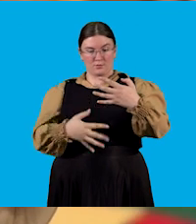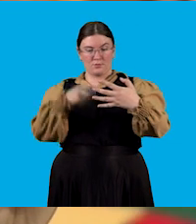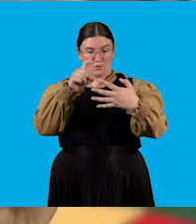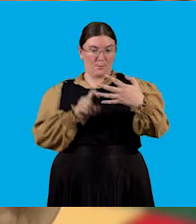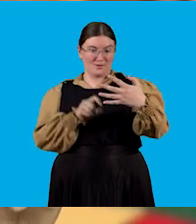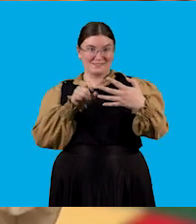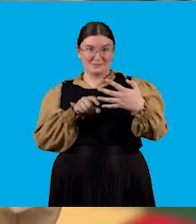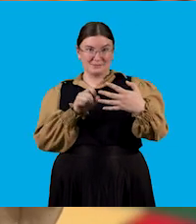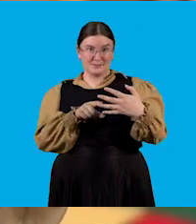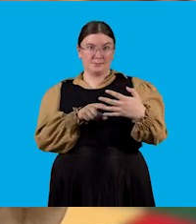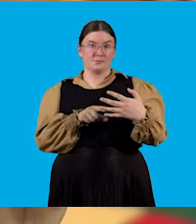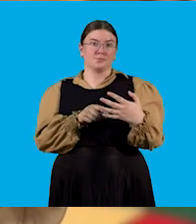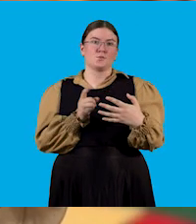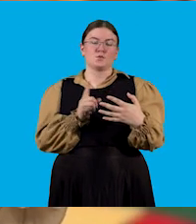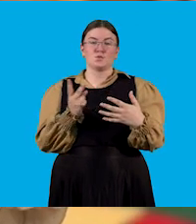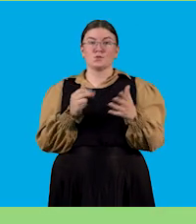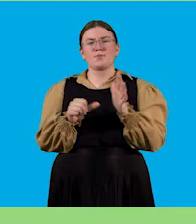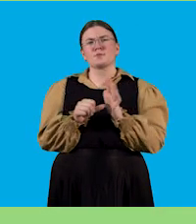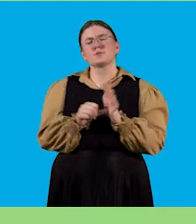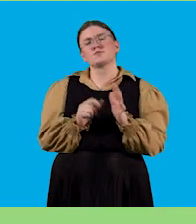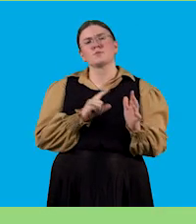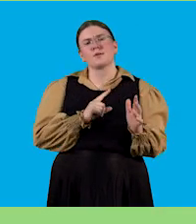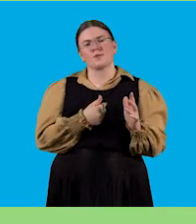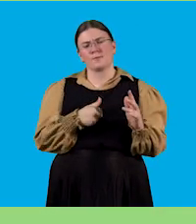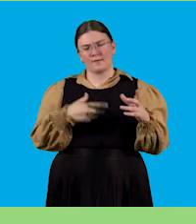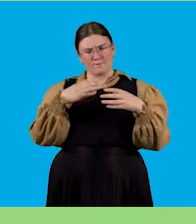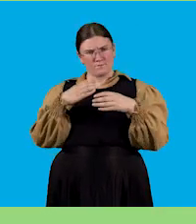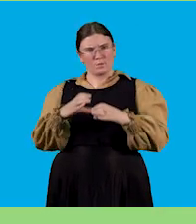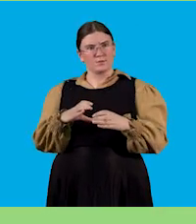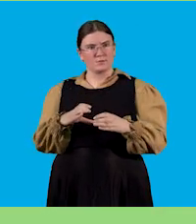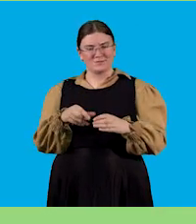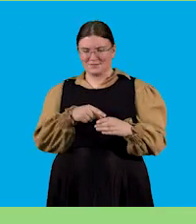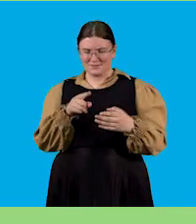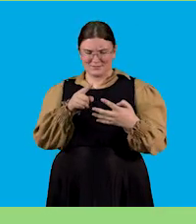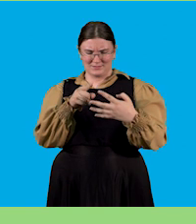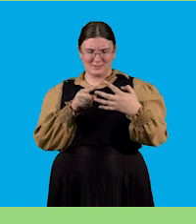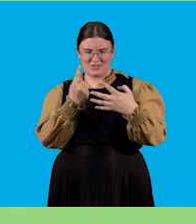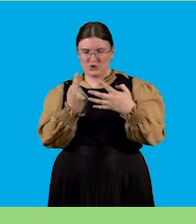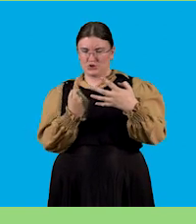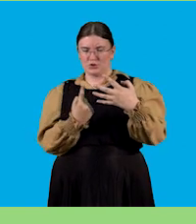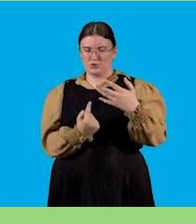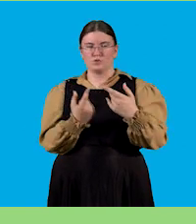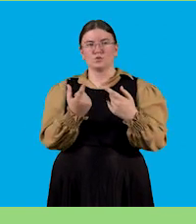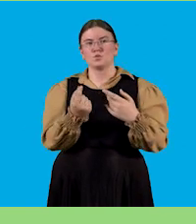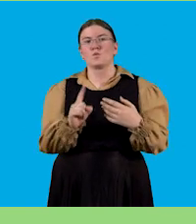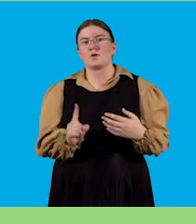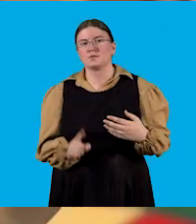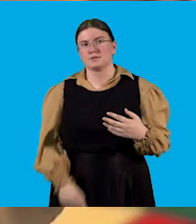excretory system, as well as their importance, by mainly focusing on the function of